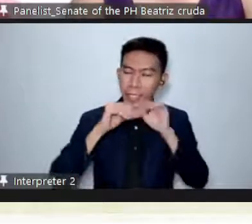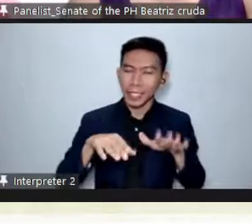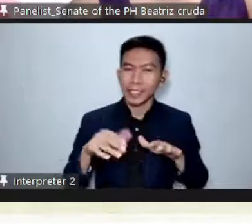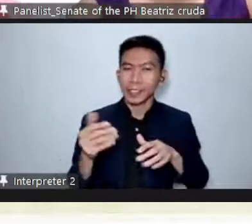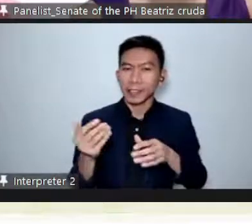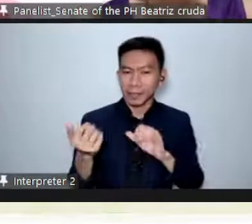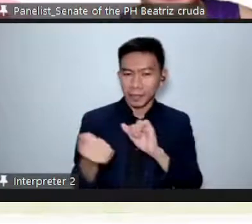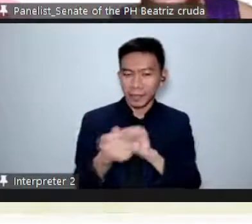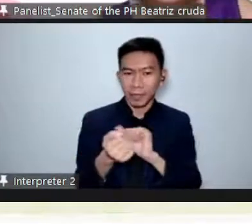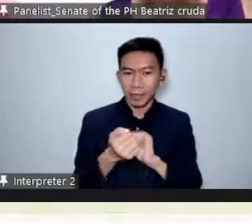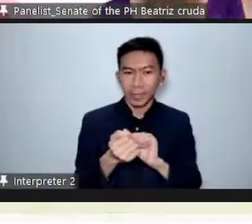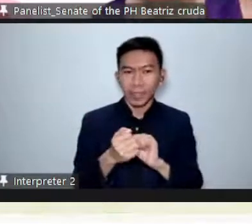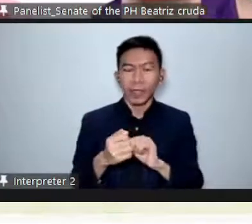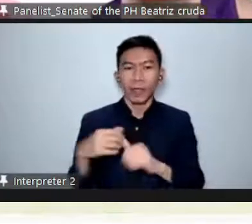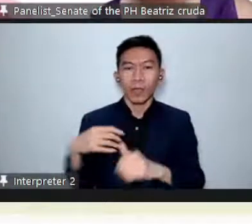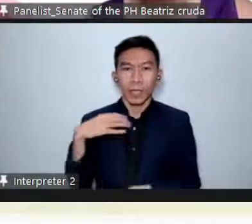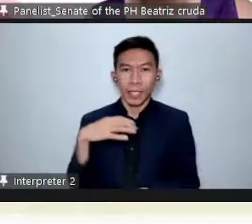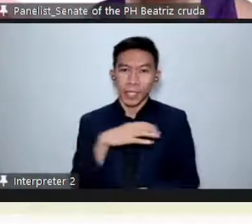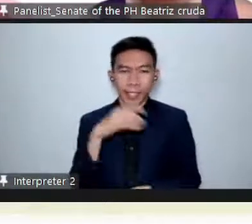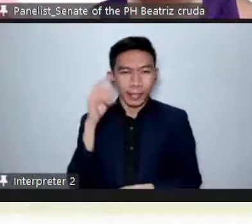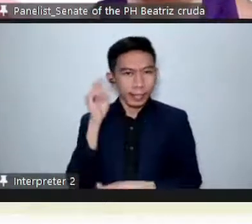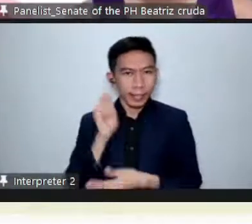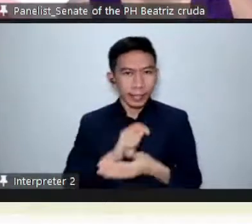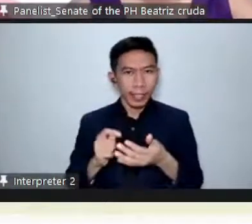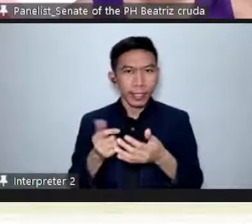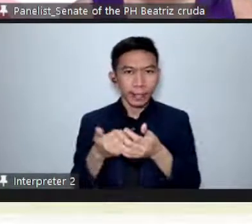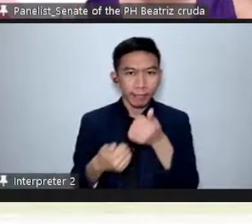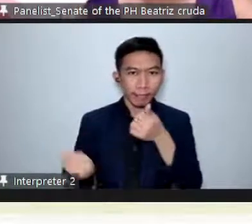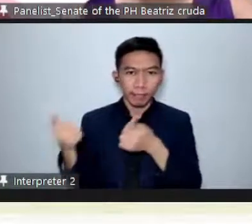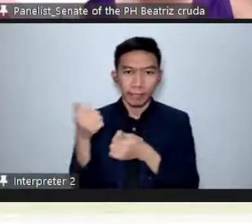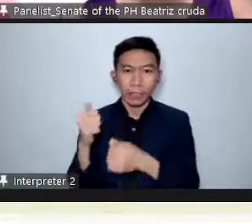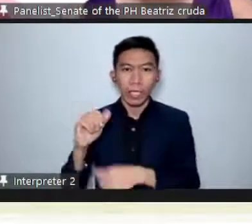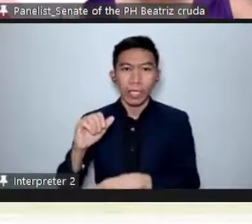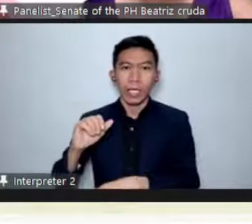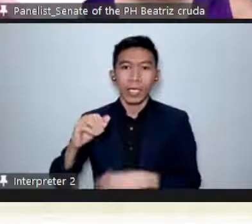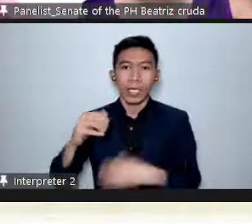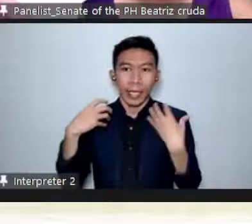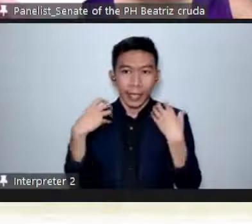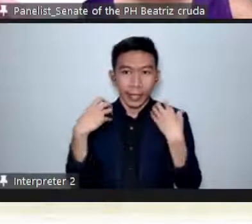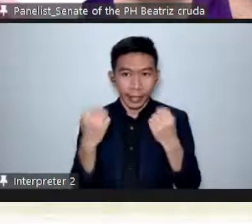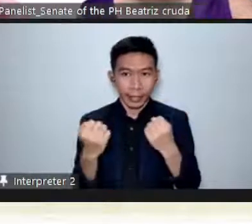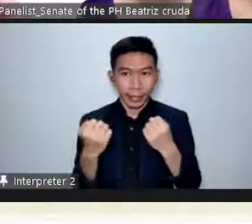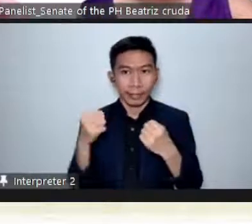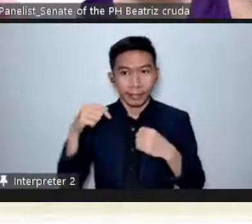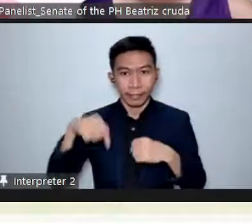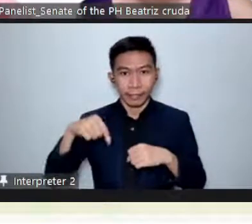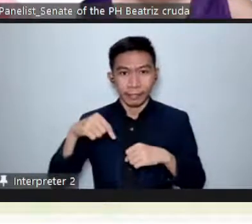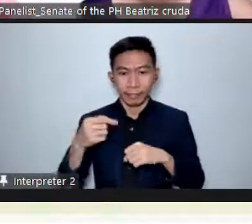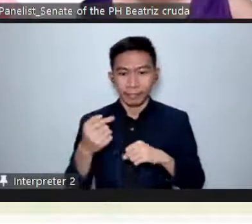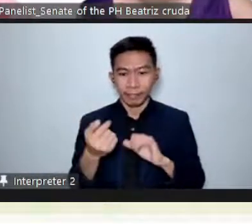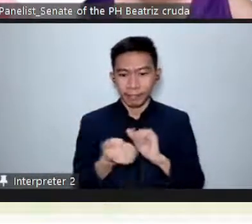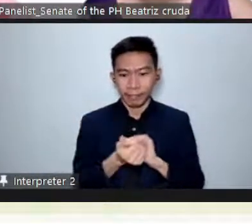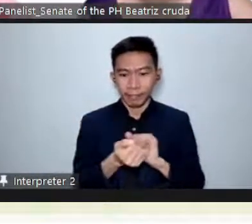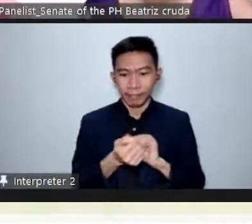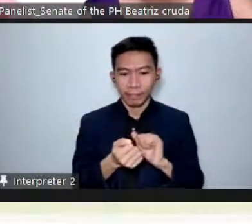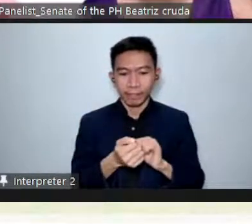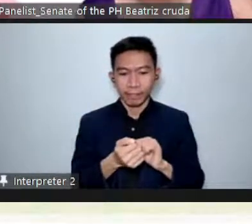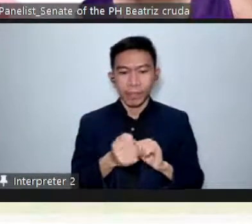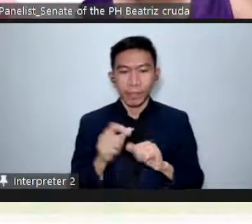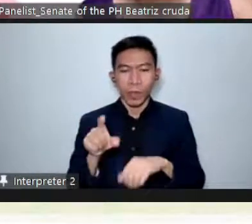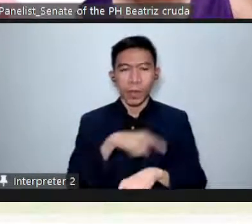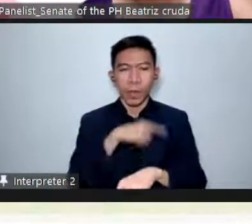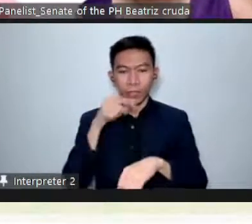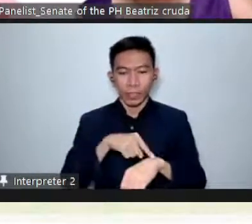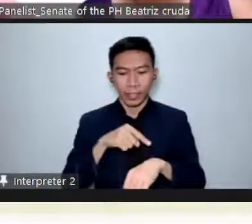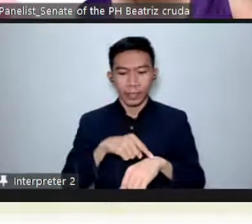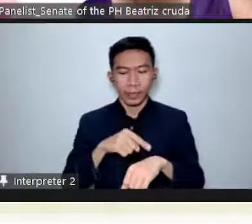COMSEC, the Committee Secretariat on Health here, a long-time member of